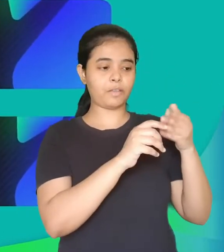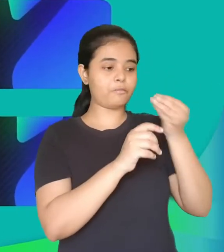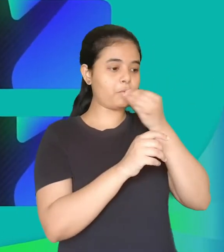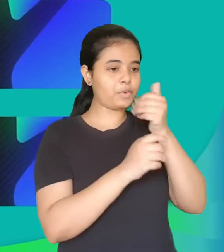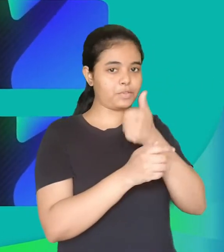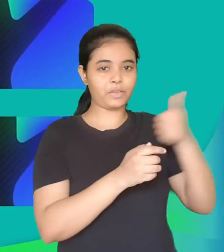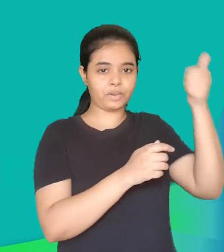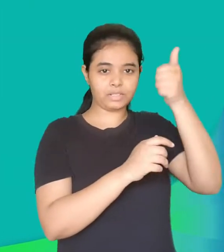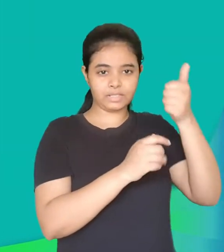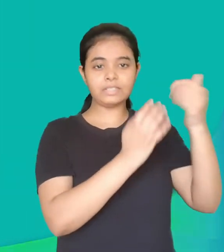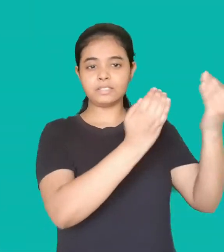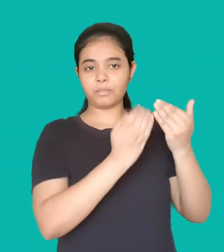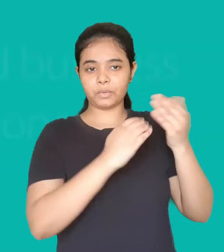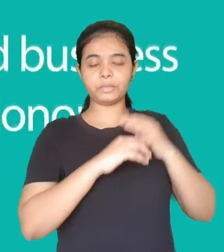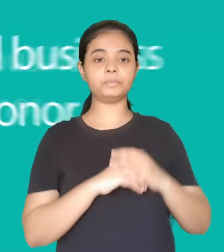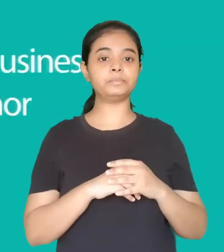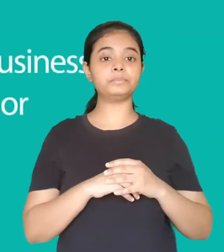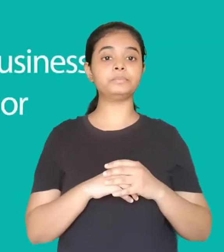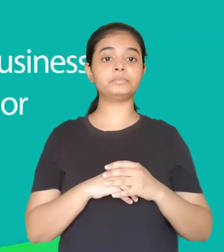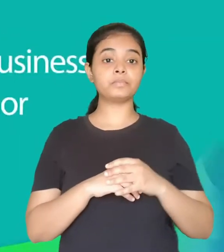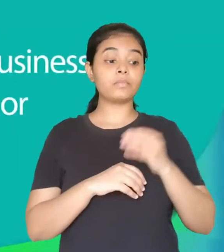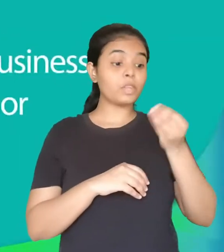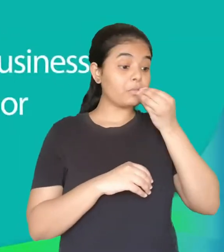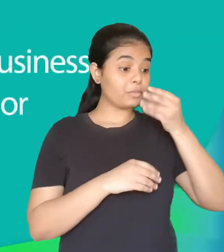Guidance and support of food authority.